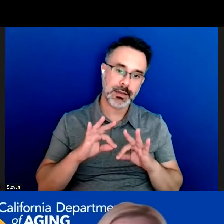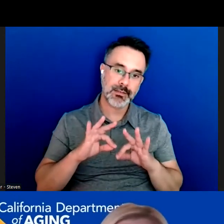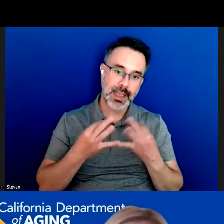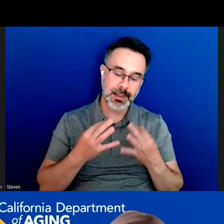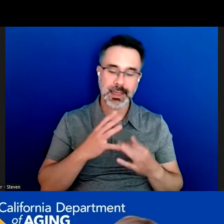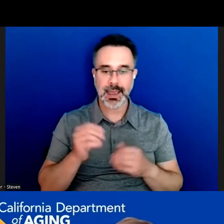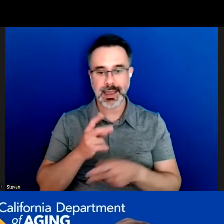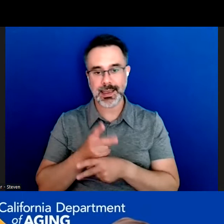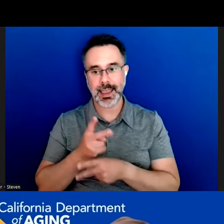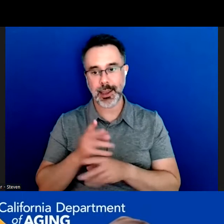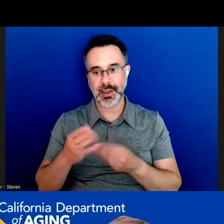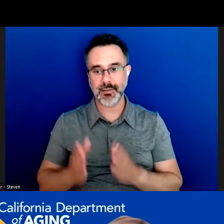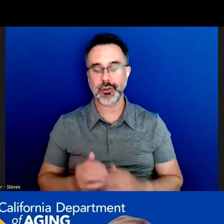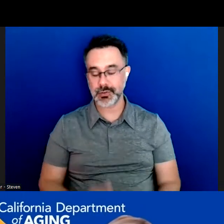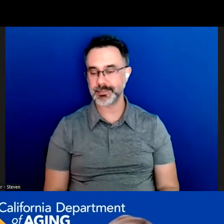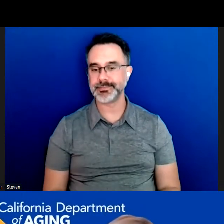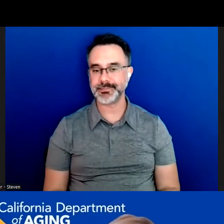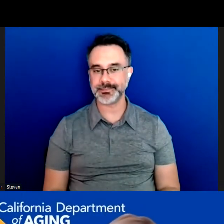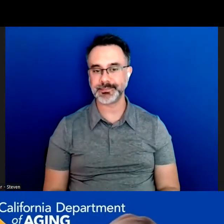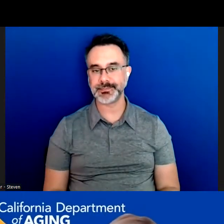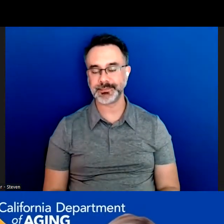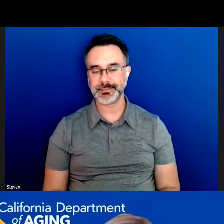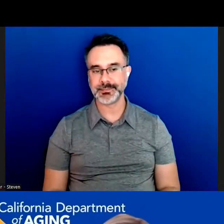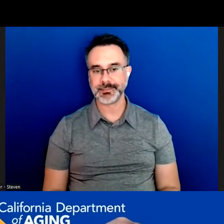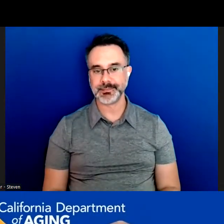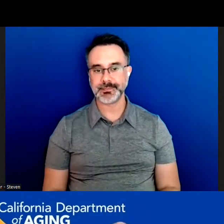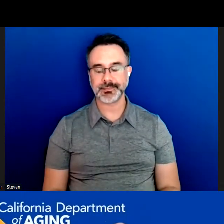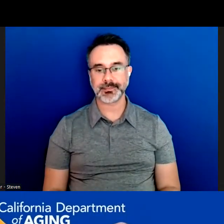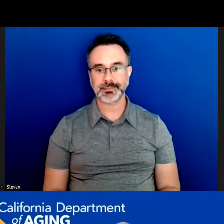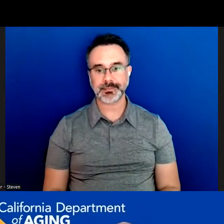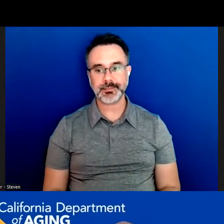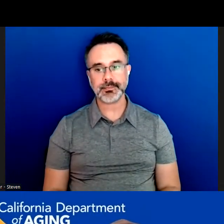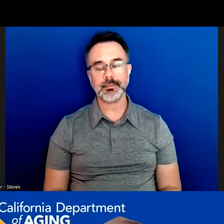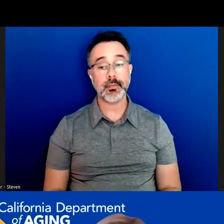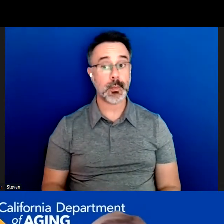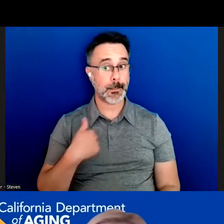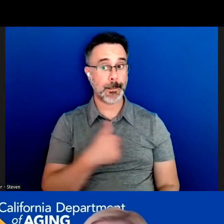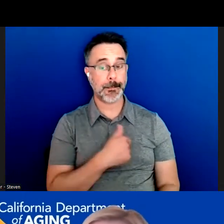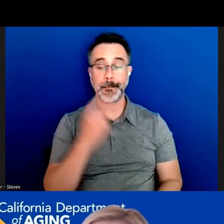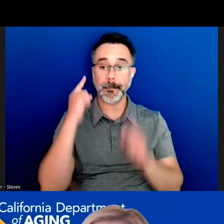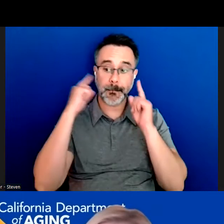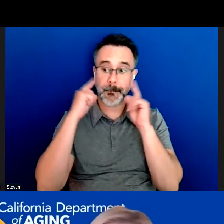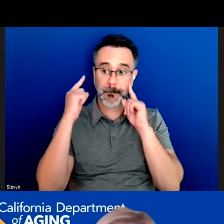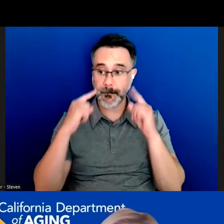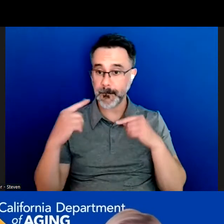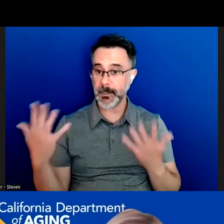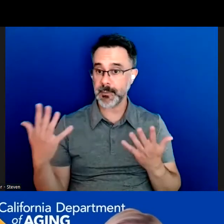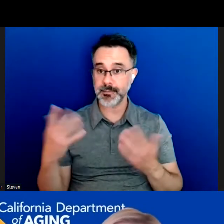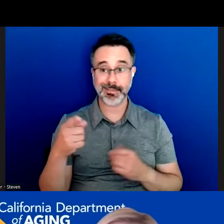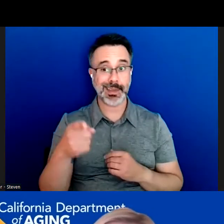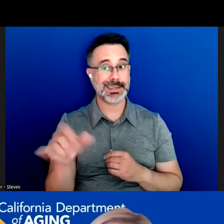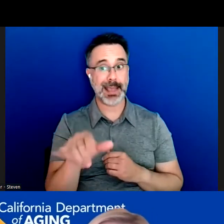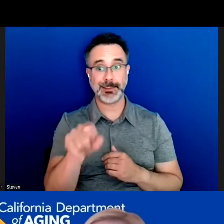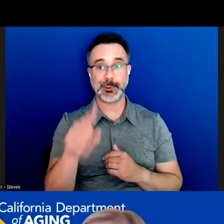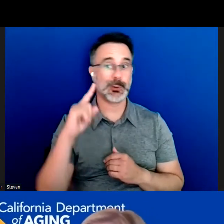embarking on. Next slide, please. So what we heard what you just heard in the